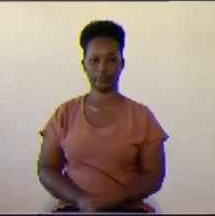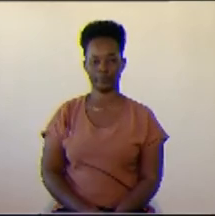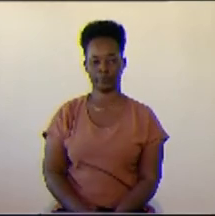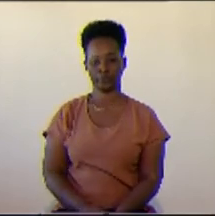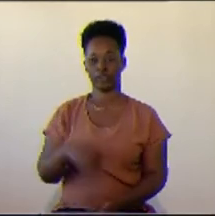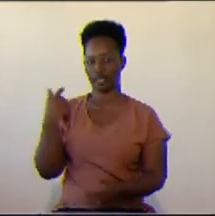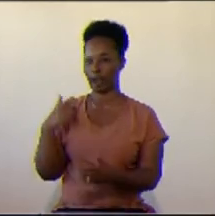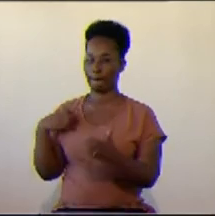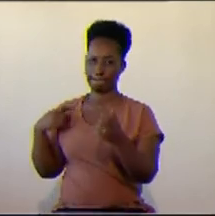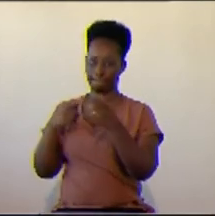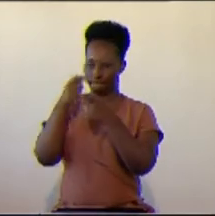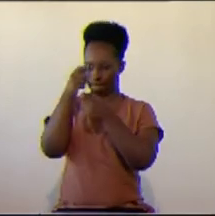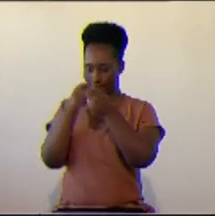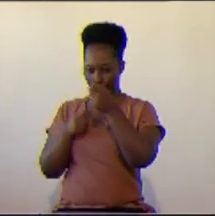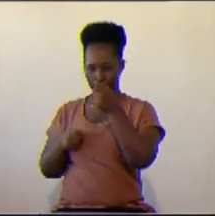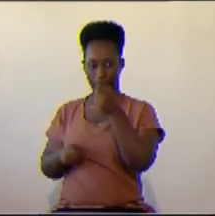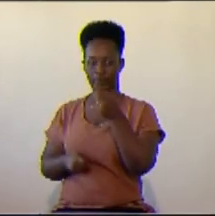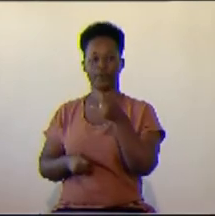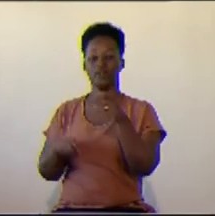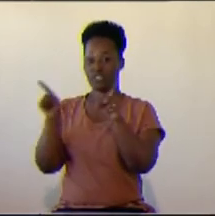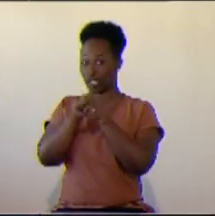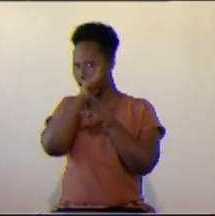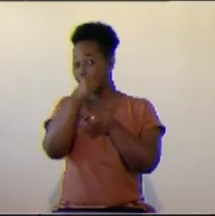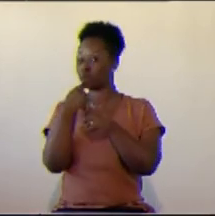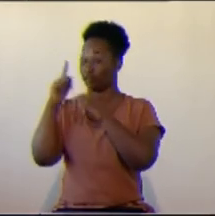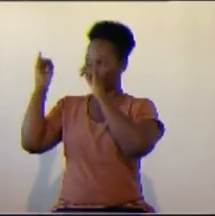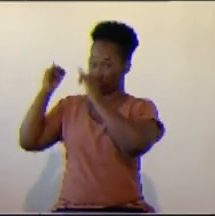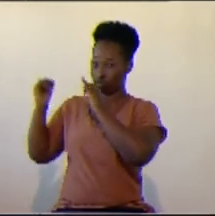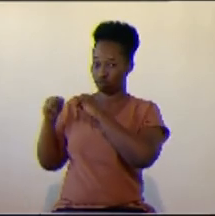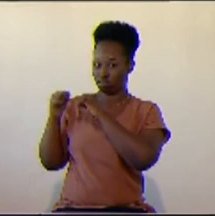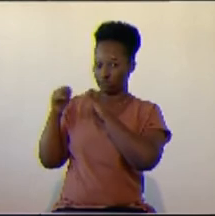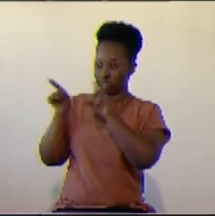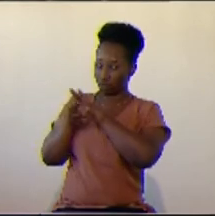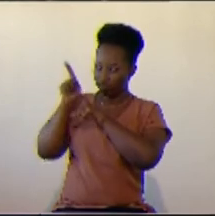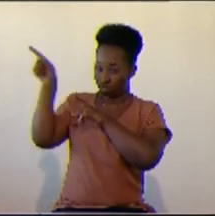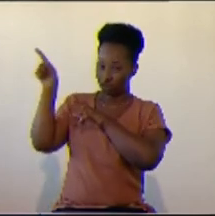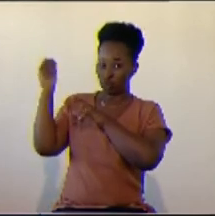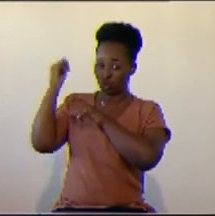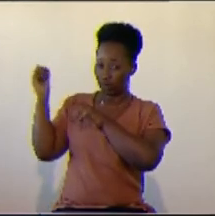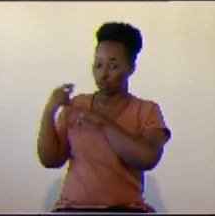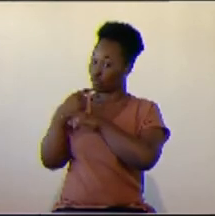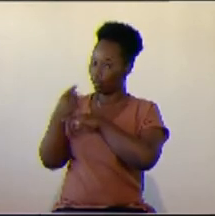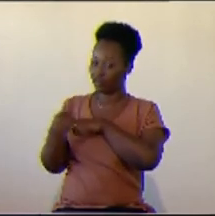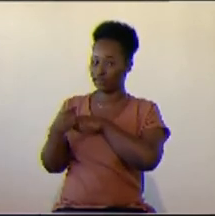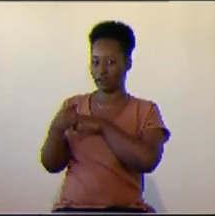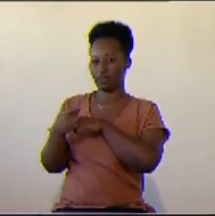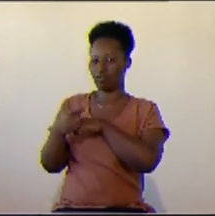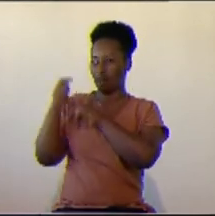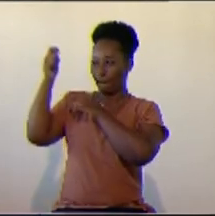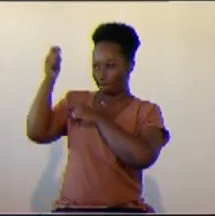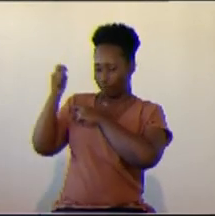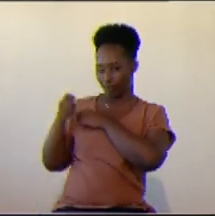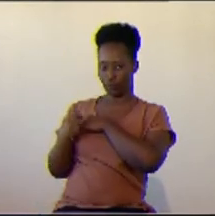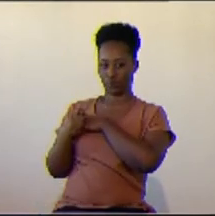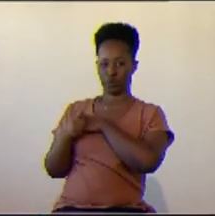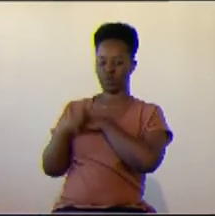pull this piston down, just like we said there. This is a rubber tubing, which doesn't exist in that diagram, but it is here.